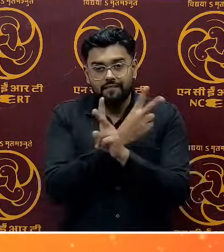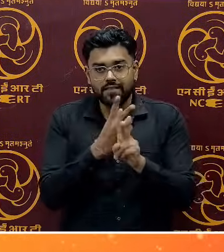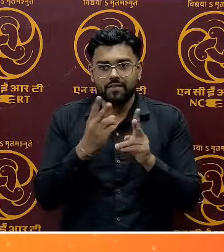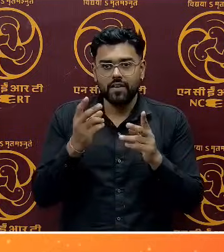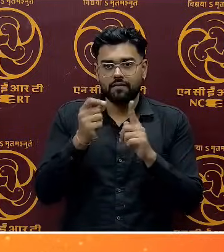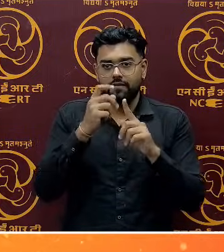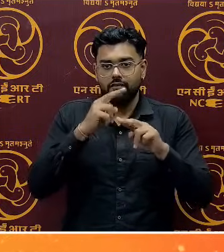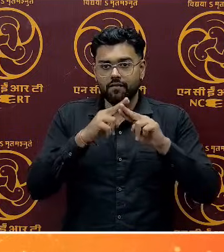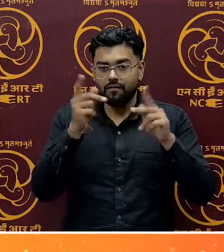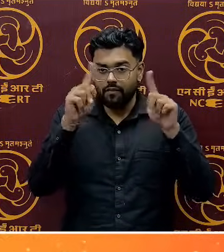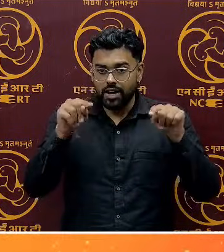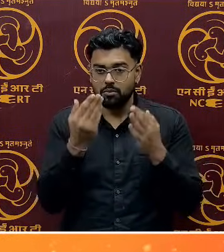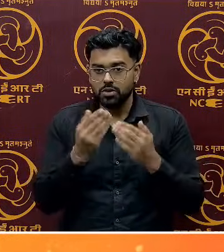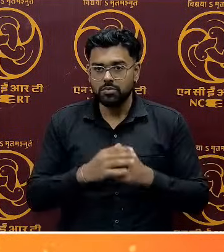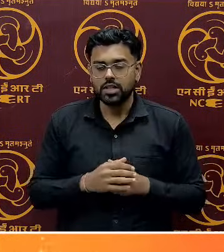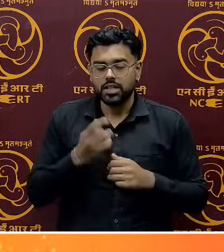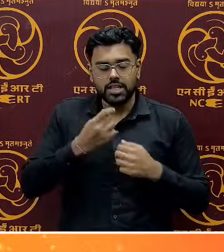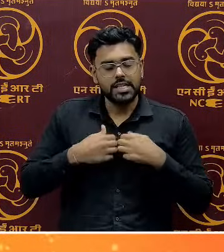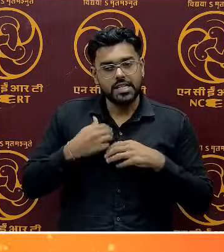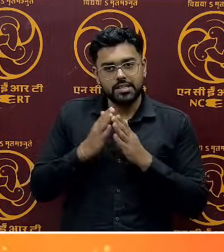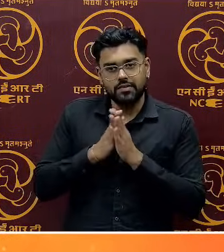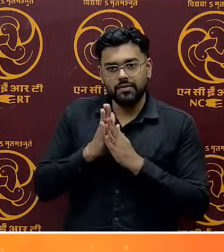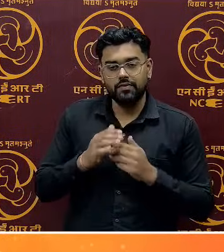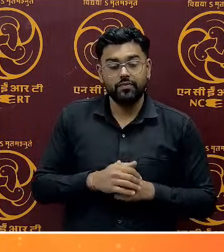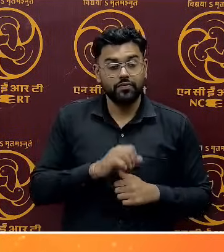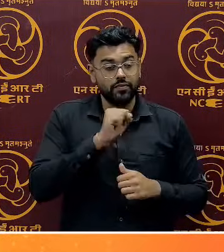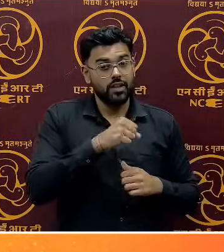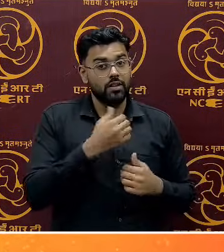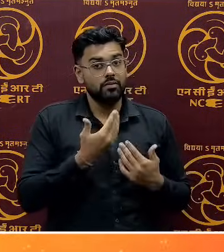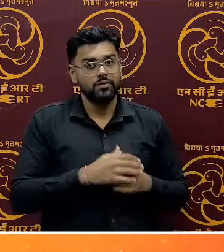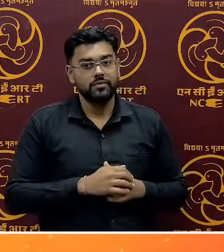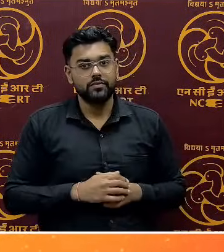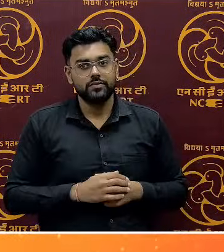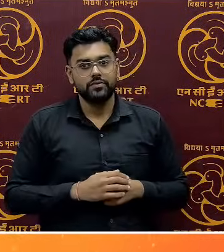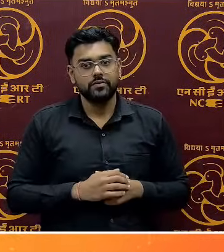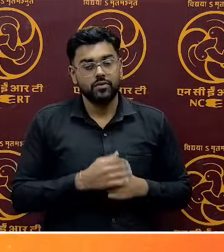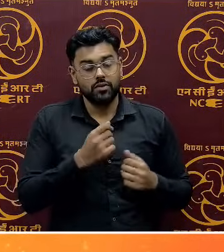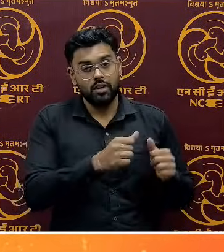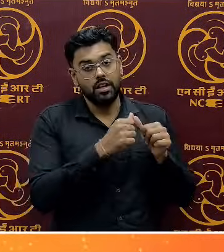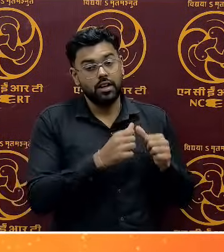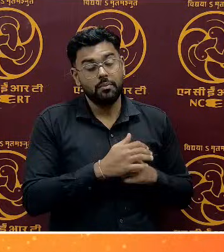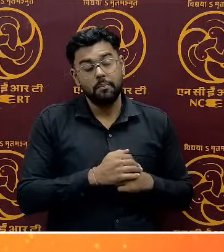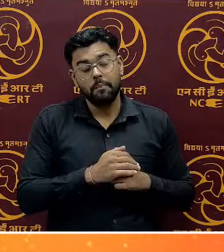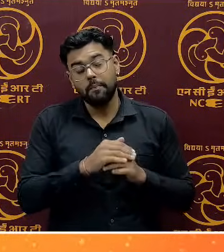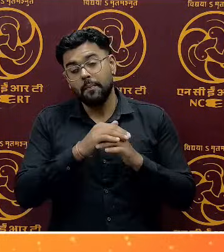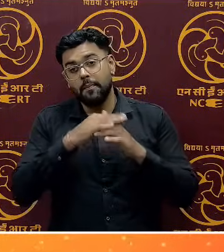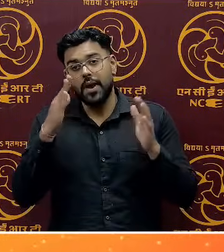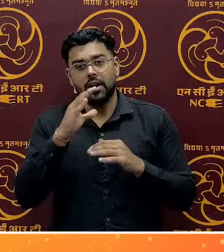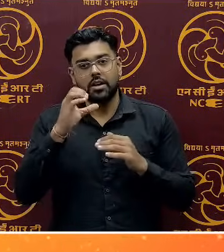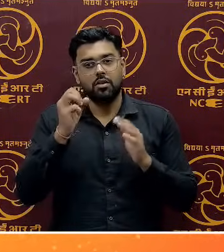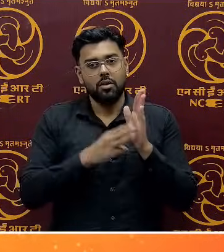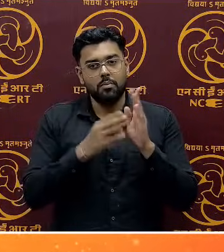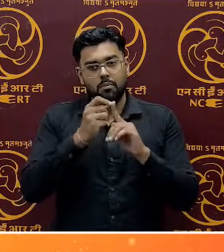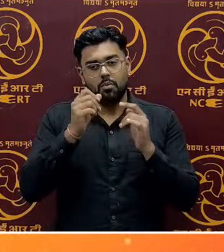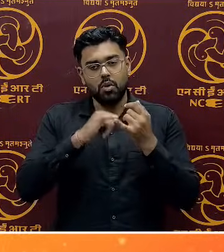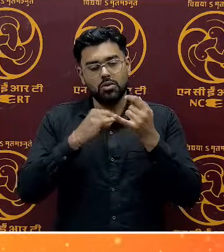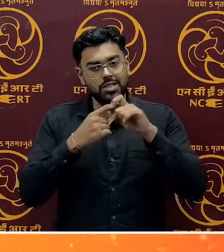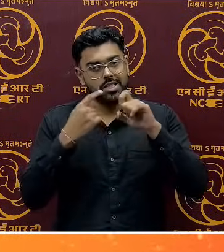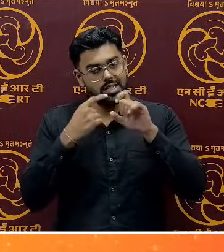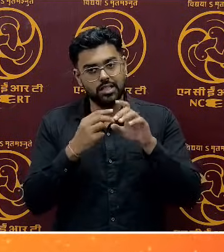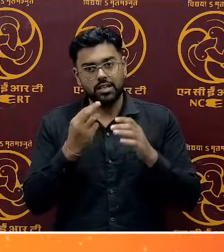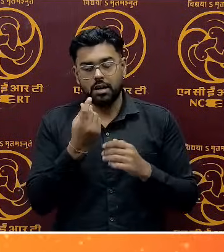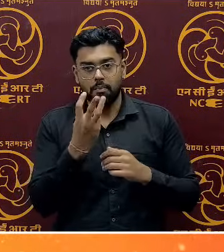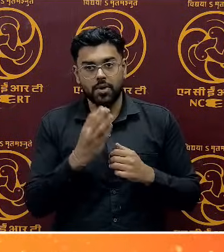factors. Yes. So that's quite interesting, ma'am. Now, Harpreet, can you tell me what is the largest composite number which is a single